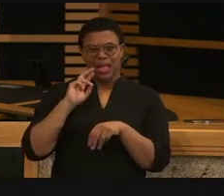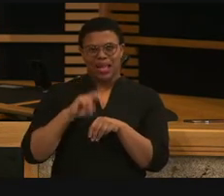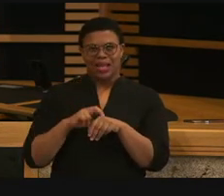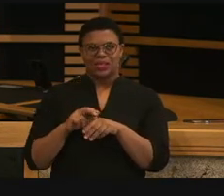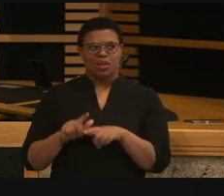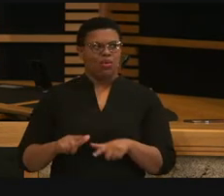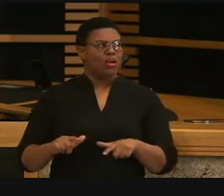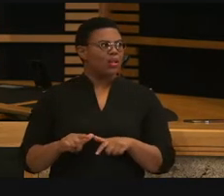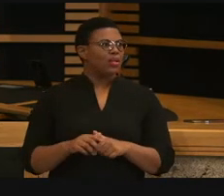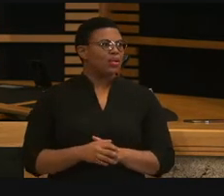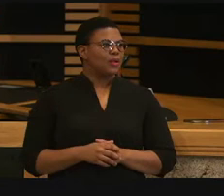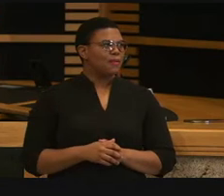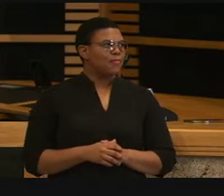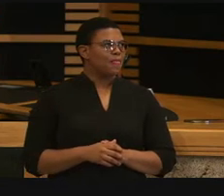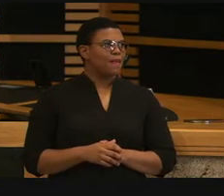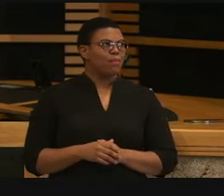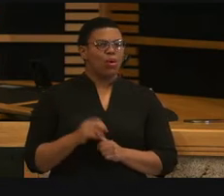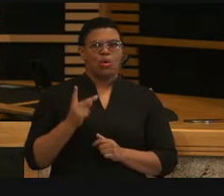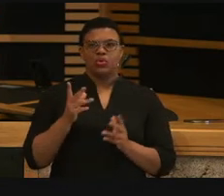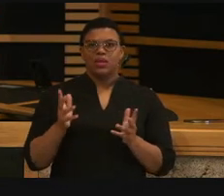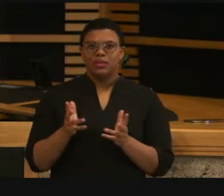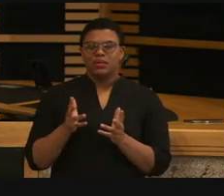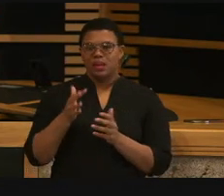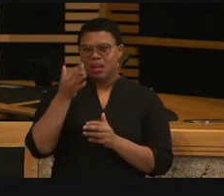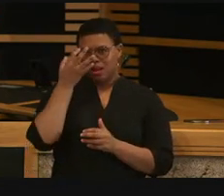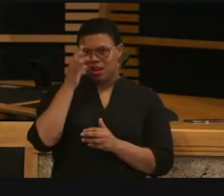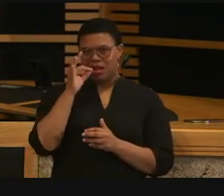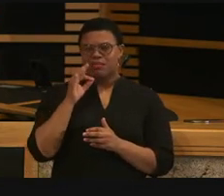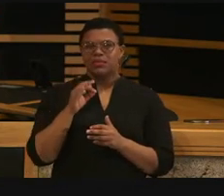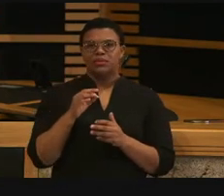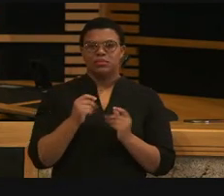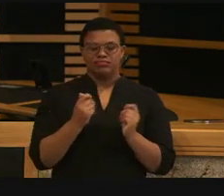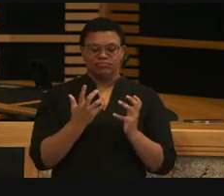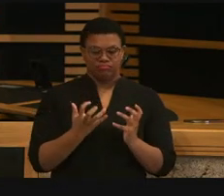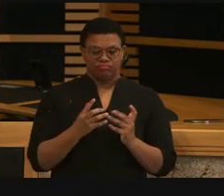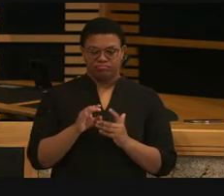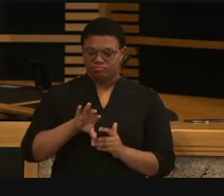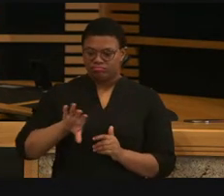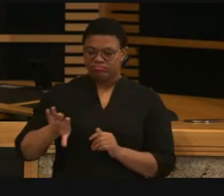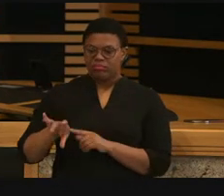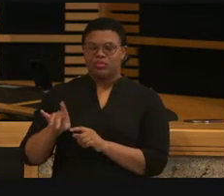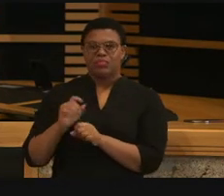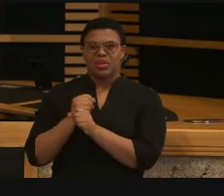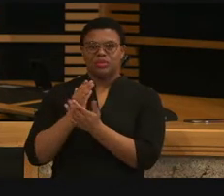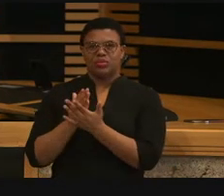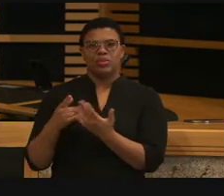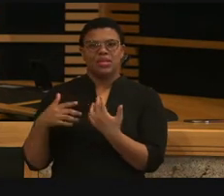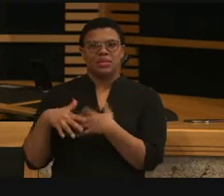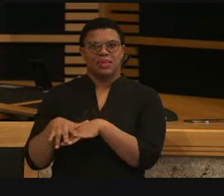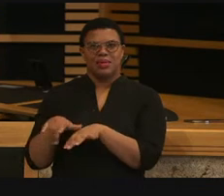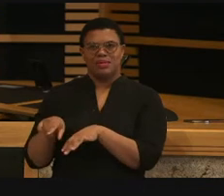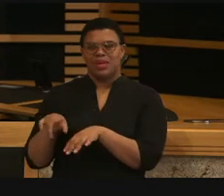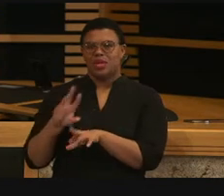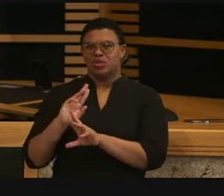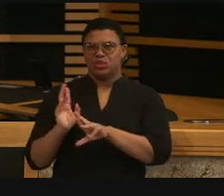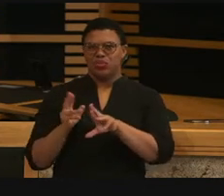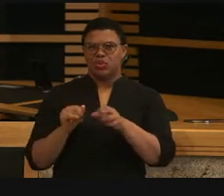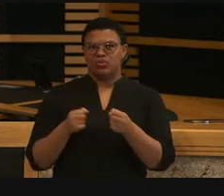and realities. Encourages the government to allocate sufficient resources towards implementing the climate change response